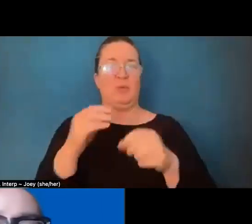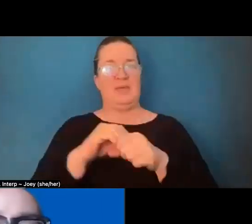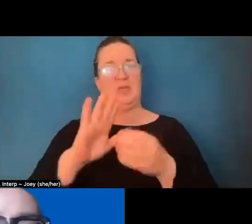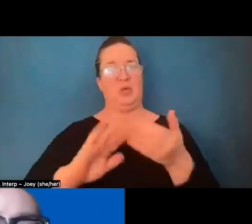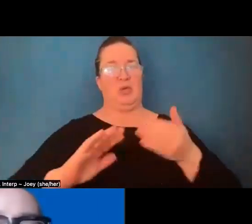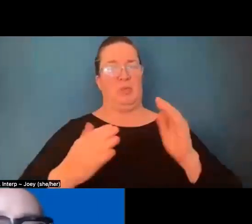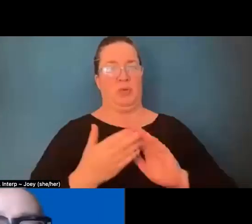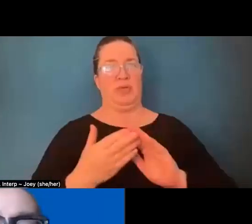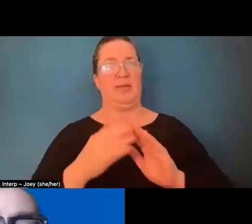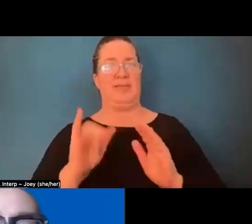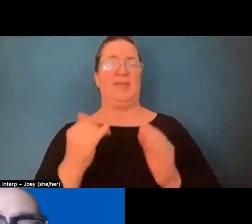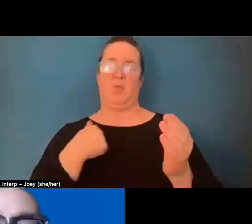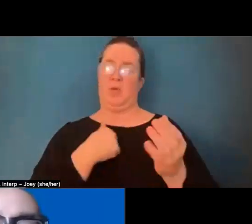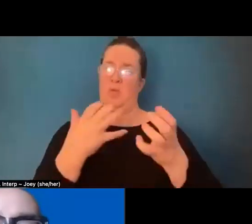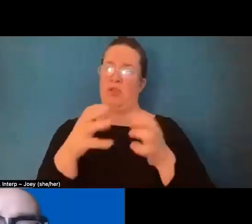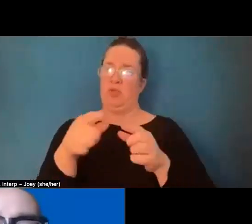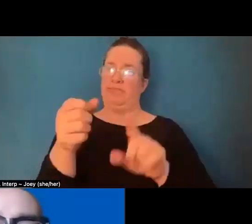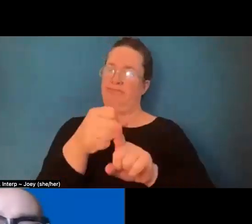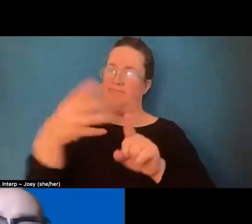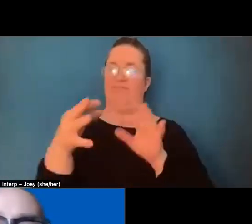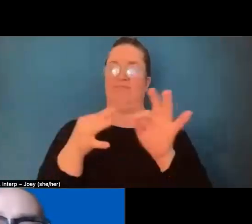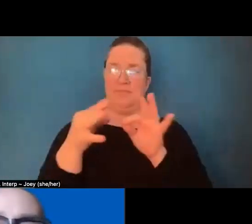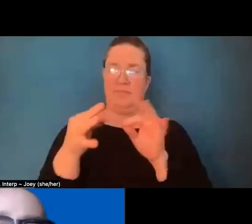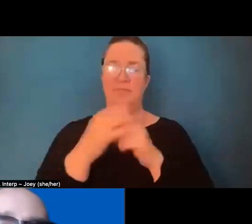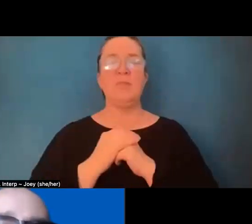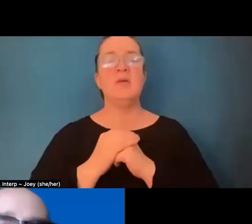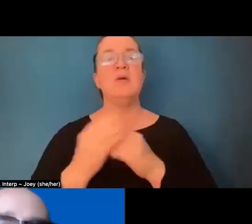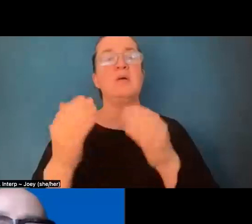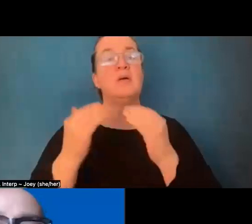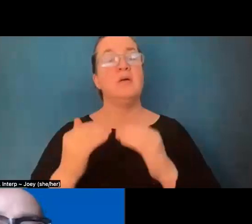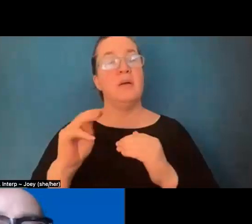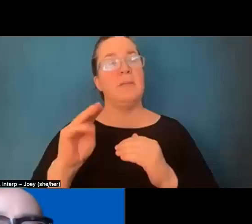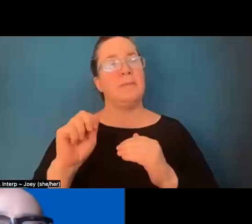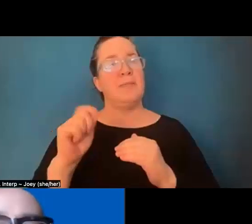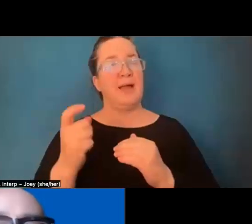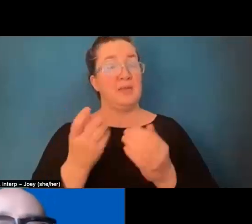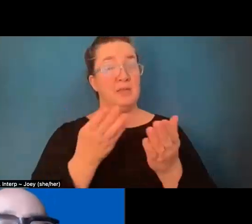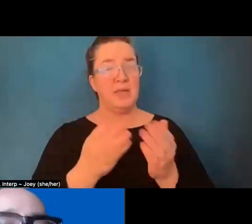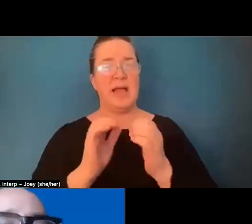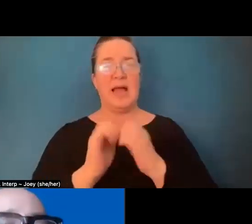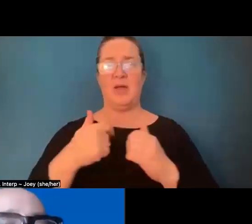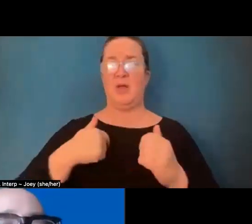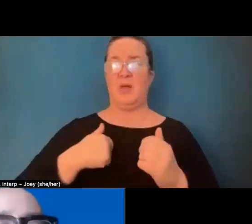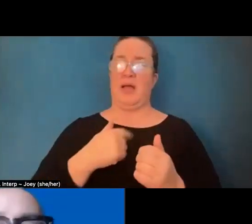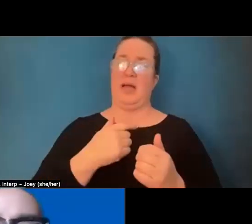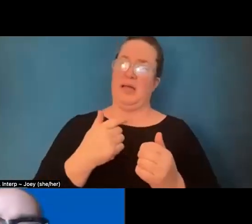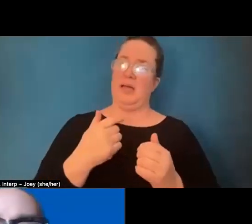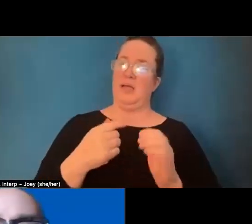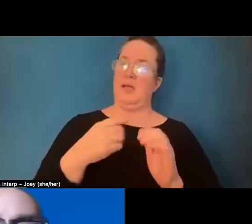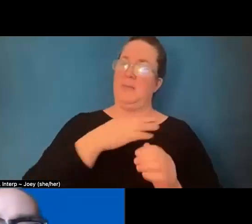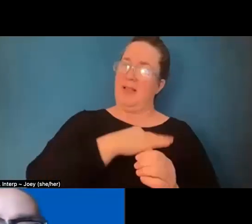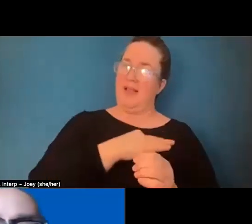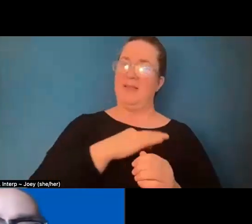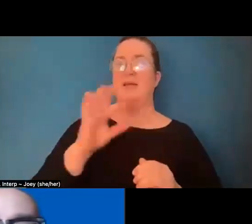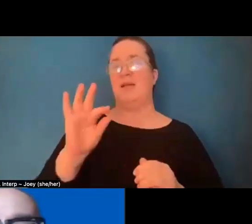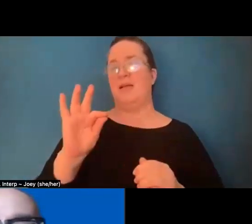another one for you. How do I apply as a fiscally sponsored organization? So this year, we